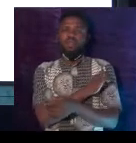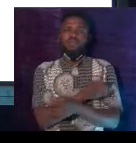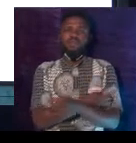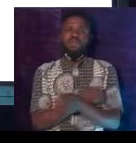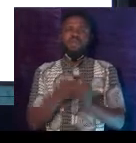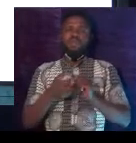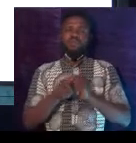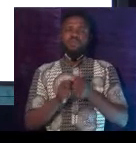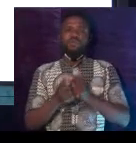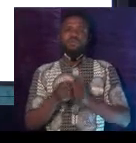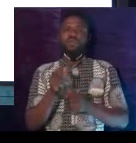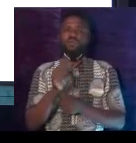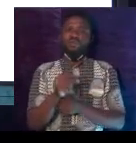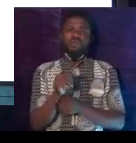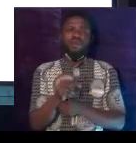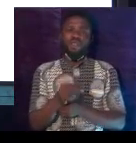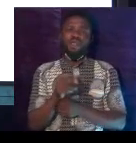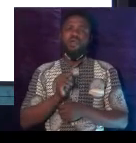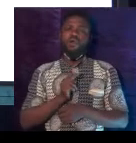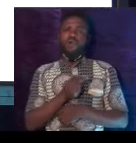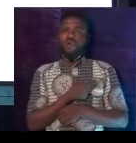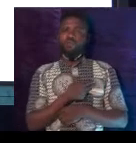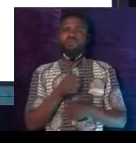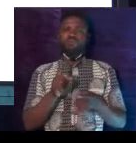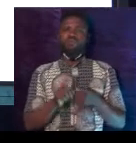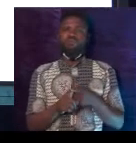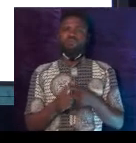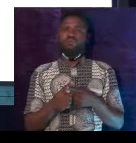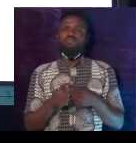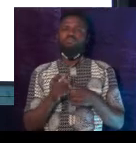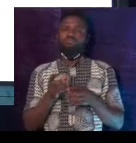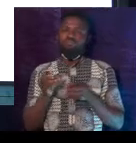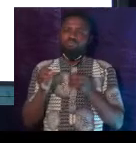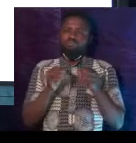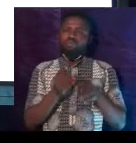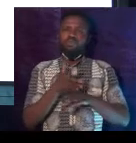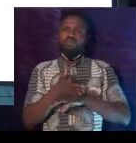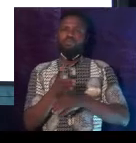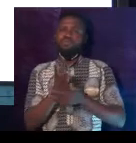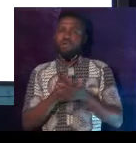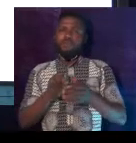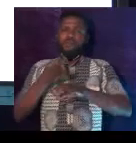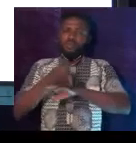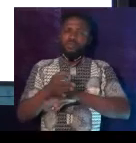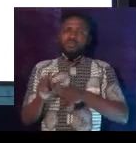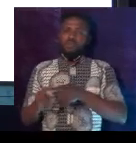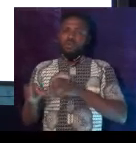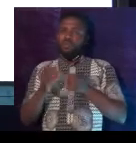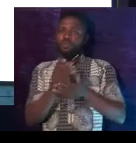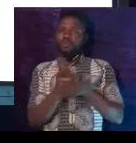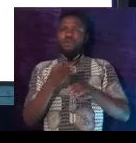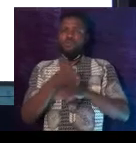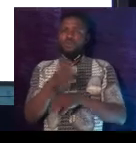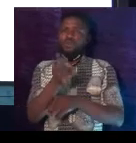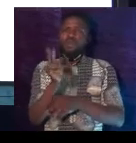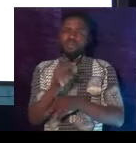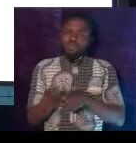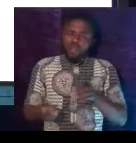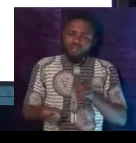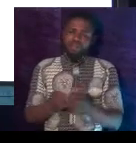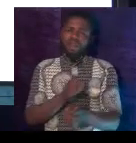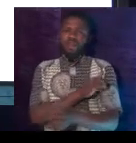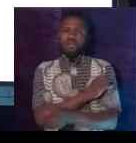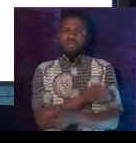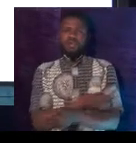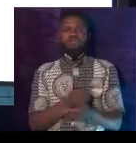energy. Friction requires us to exert some forces And to exert such force, you will need some